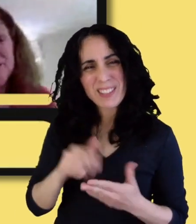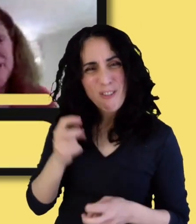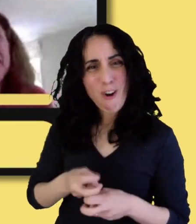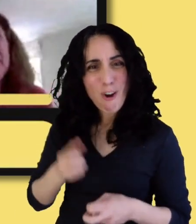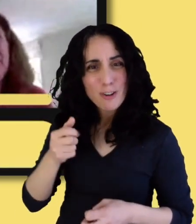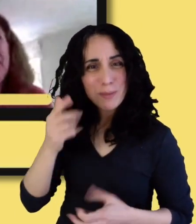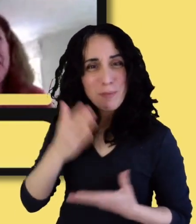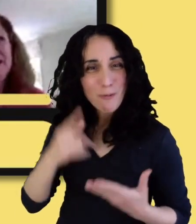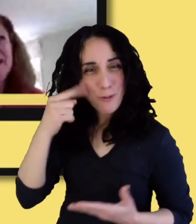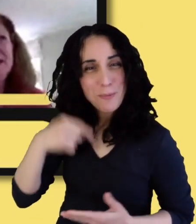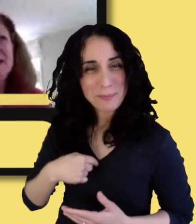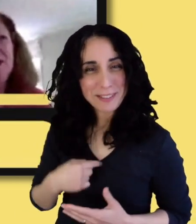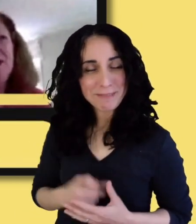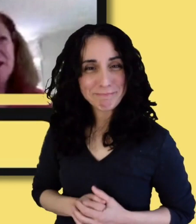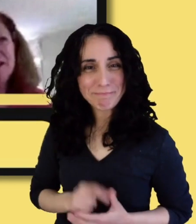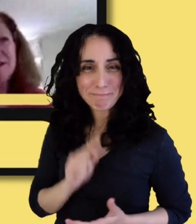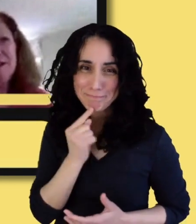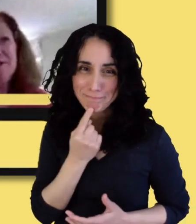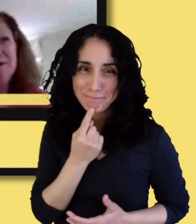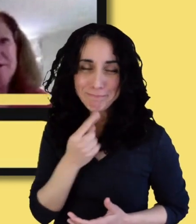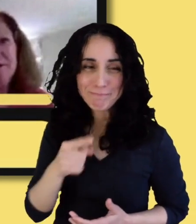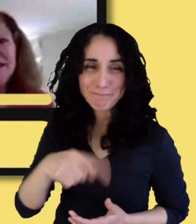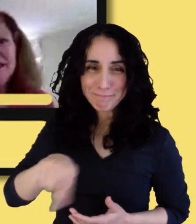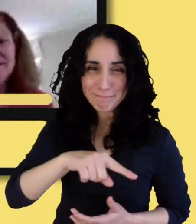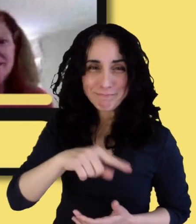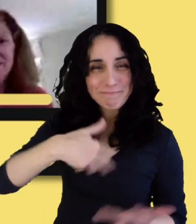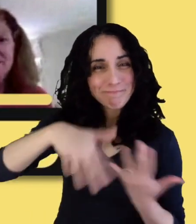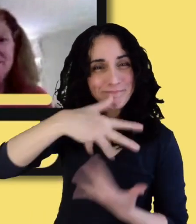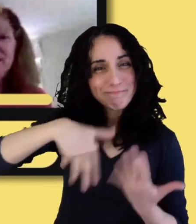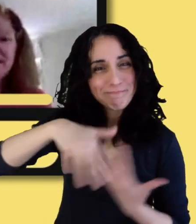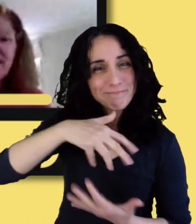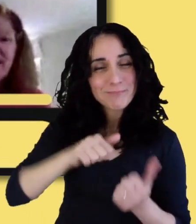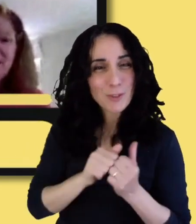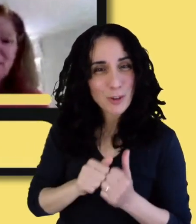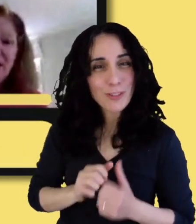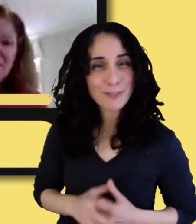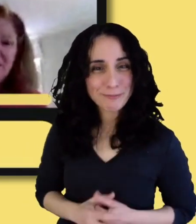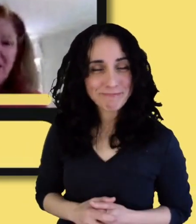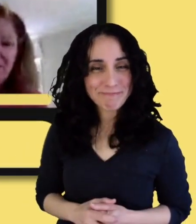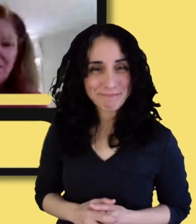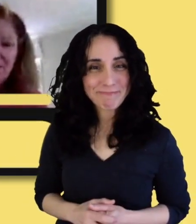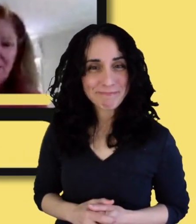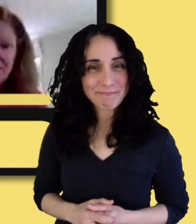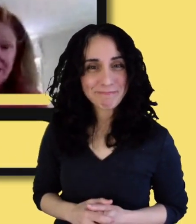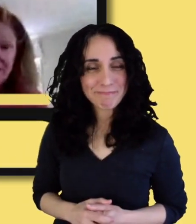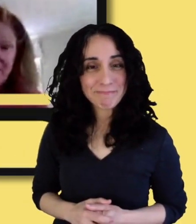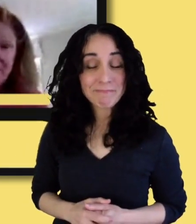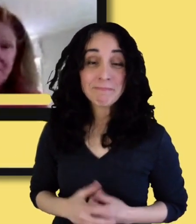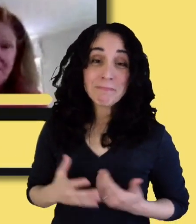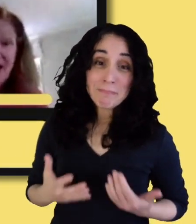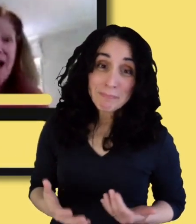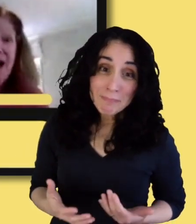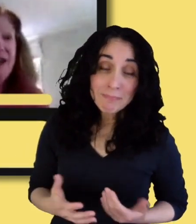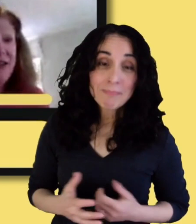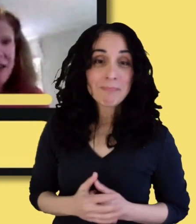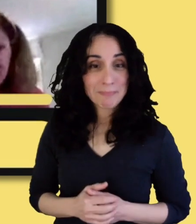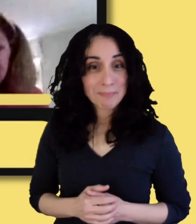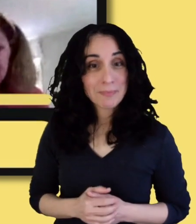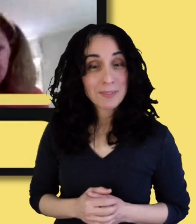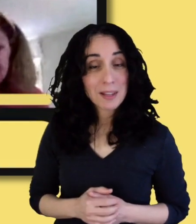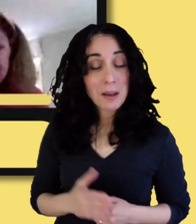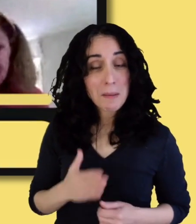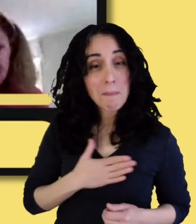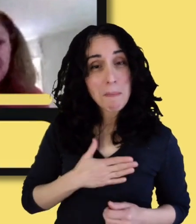so that I think is the hardest for me, is to missing that interaction of the students together. That